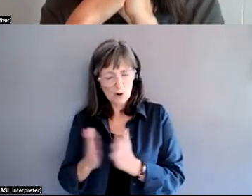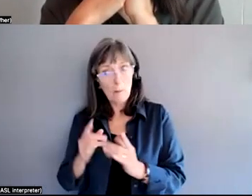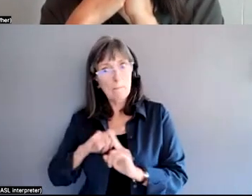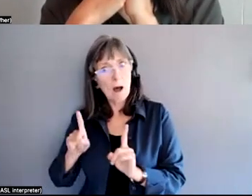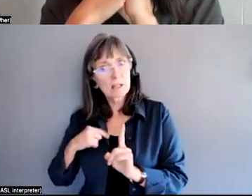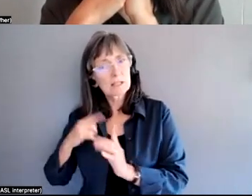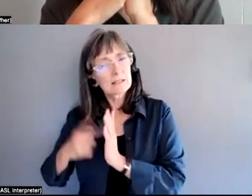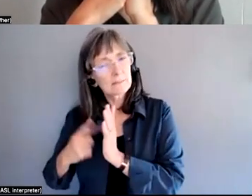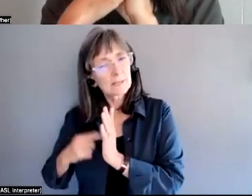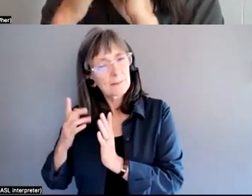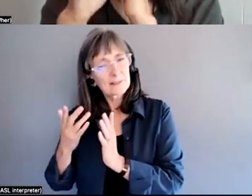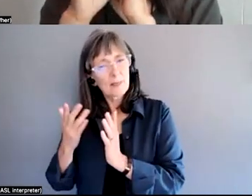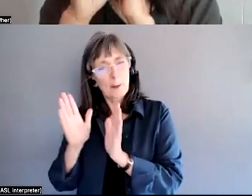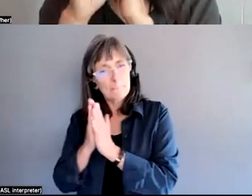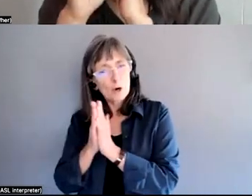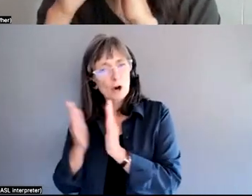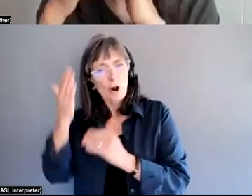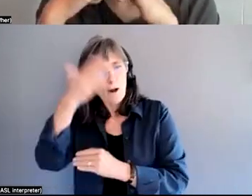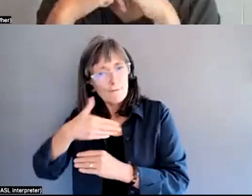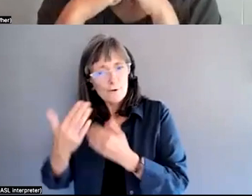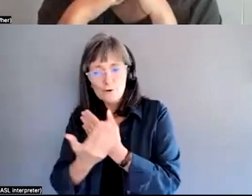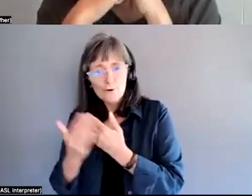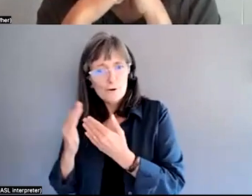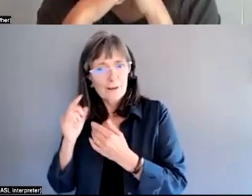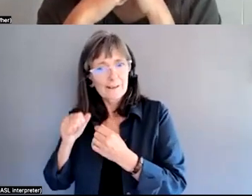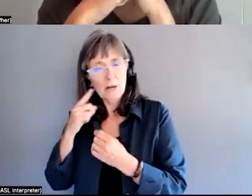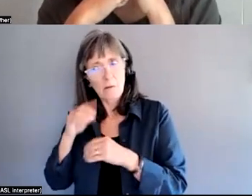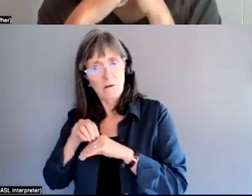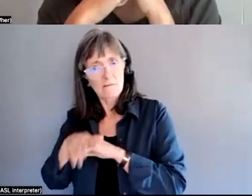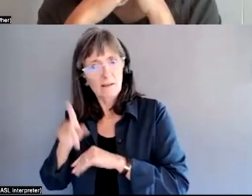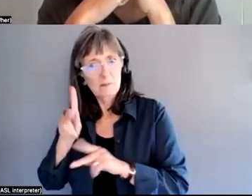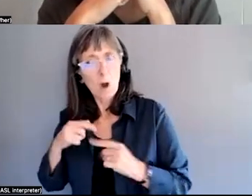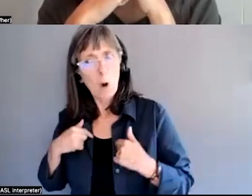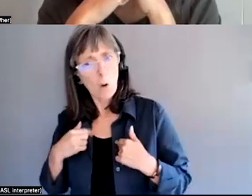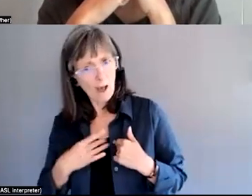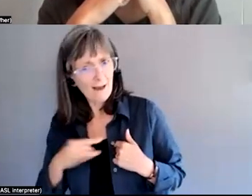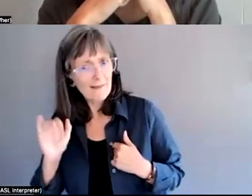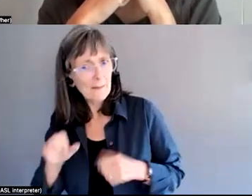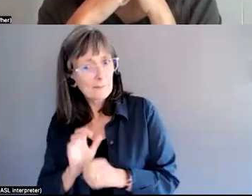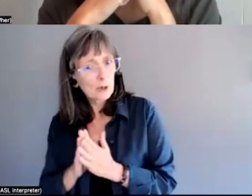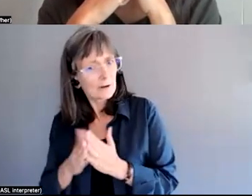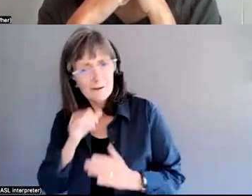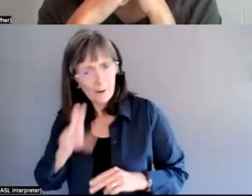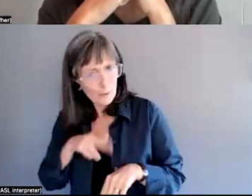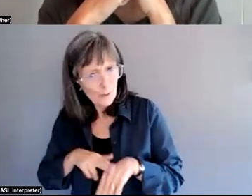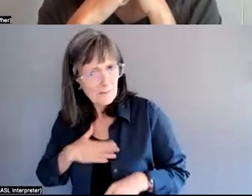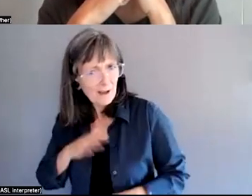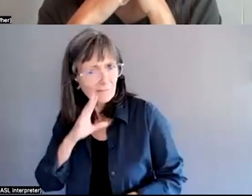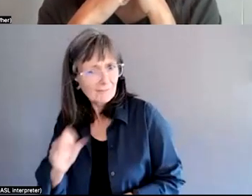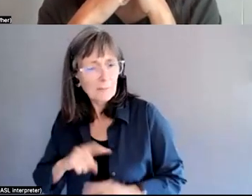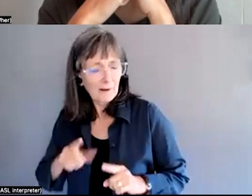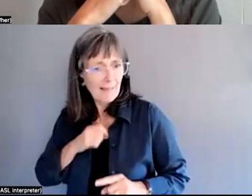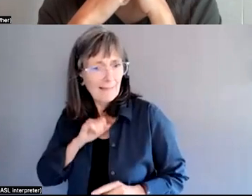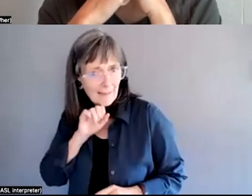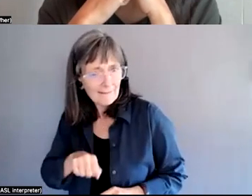interesting how the packaging can situate things. We actually had a discussion about this at Kobo, because we have our annual prize, the Emerging